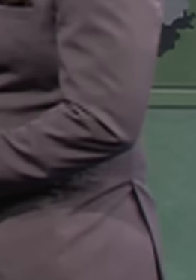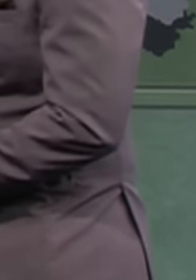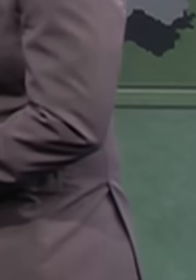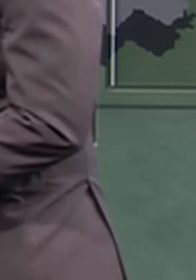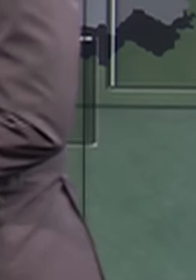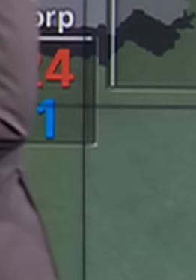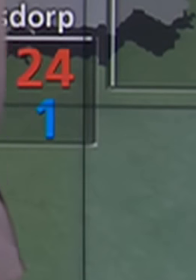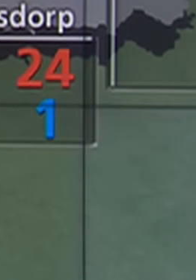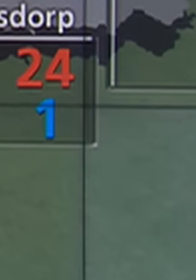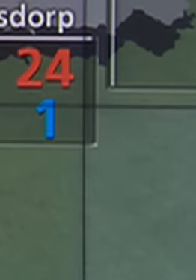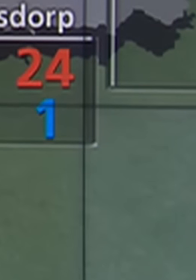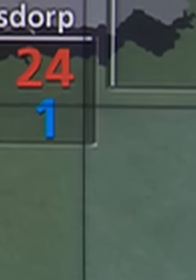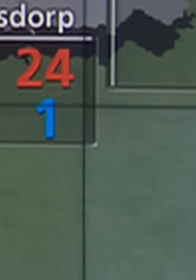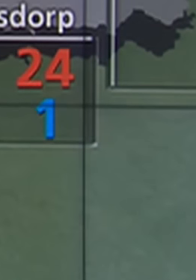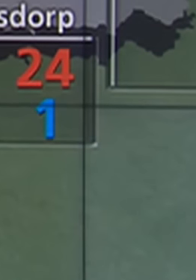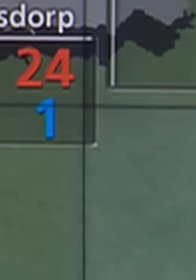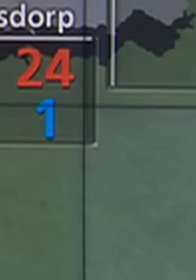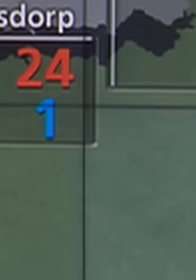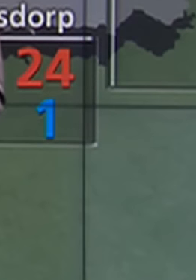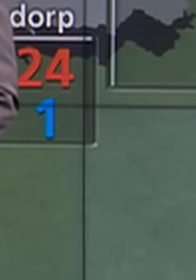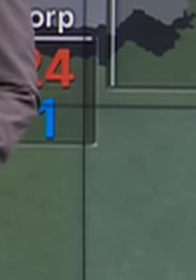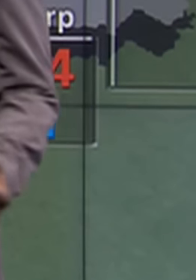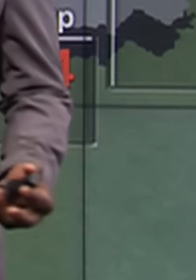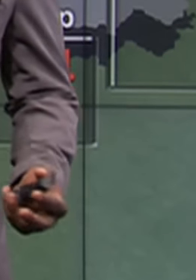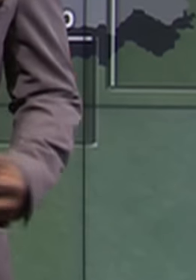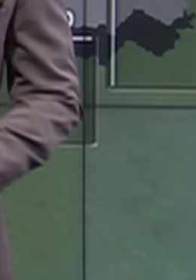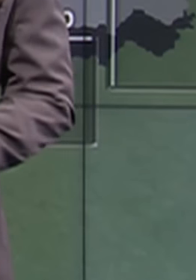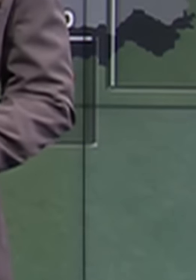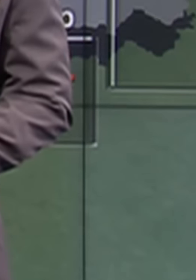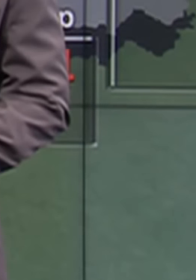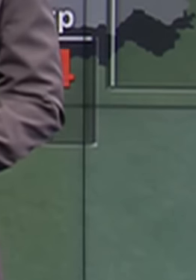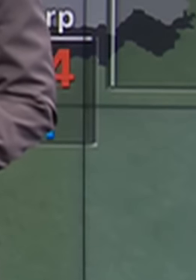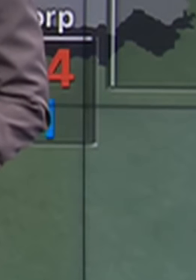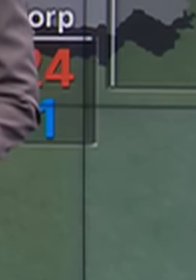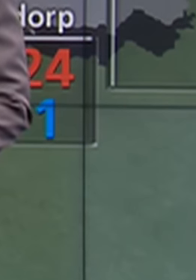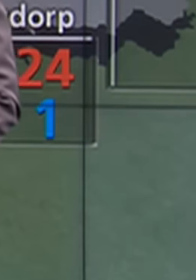ka Mafikeng Coast ka ho fitla hona ka Vryburg le hona ka Rotaung o tla tlo tshisa fela